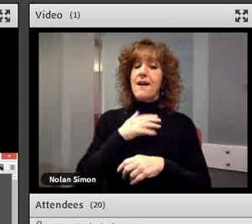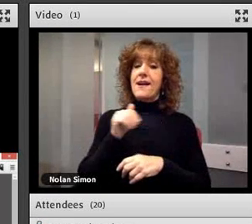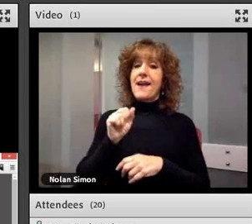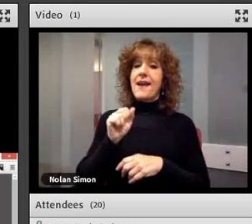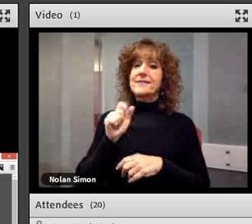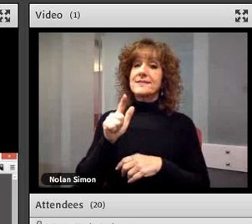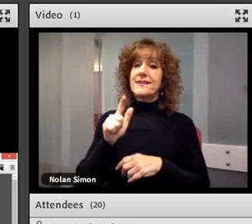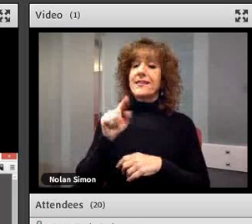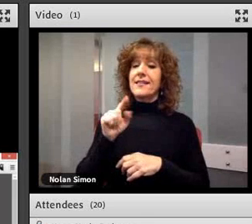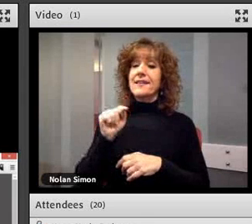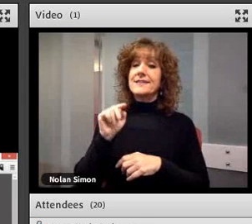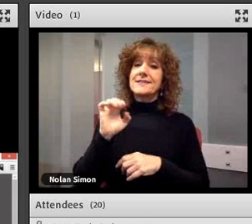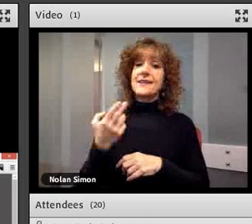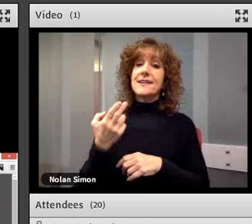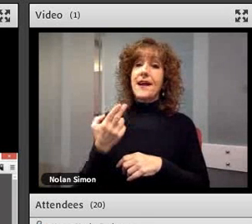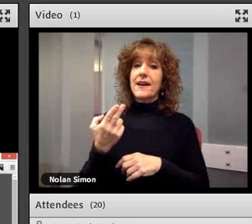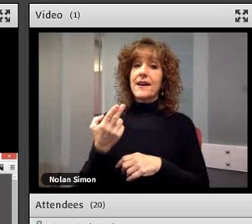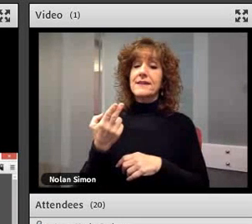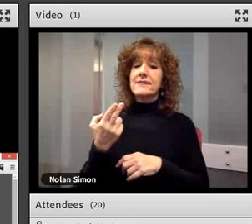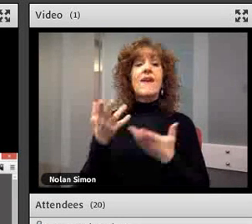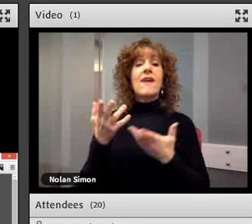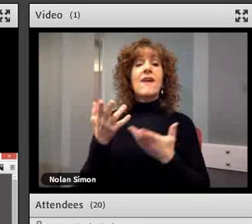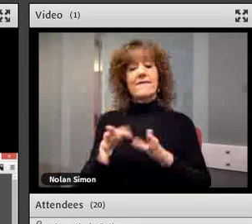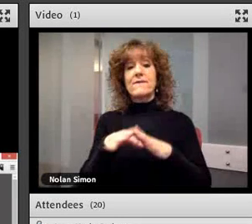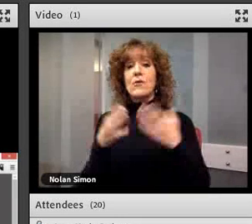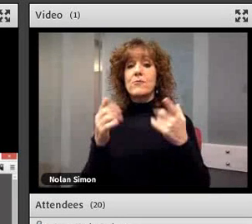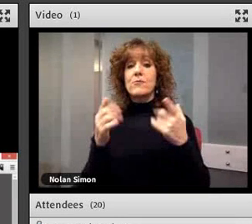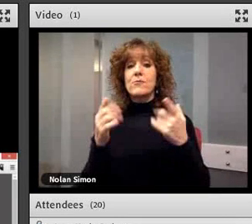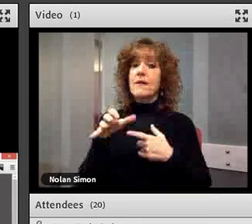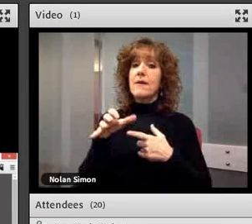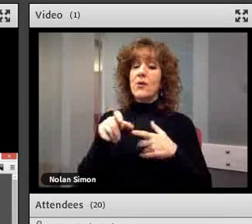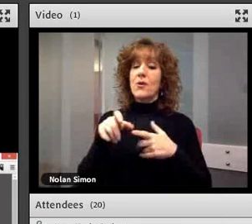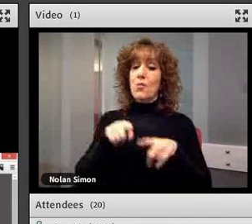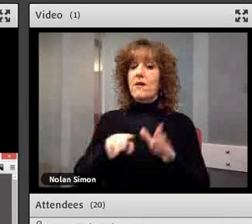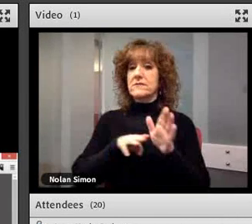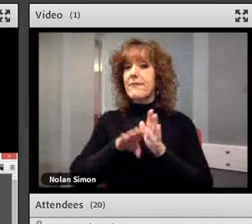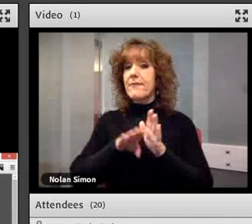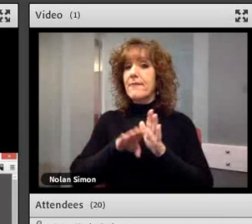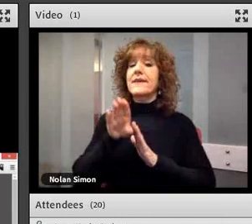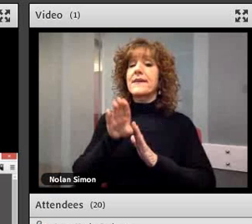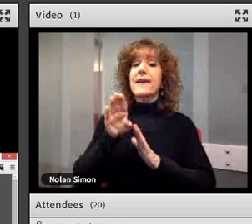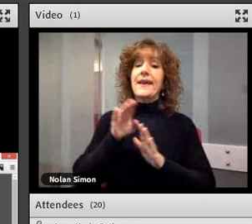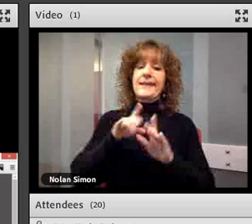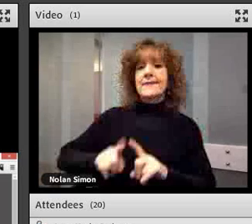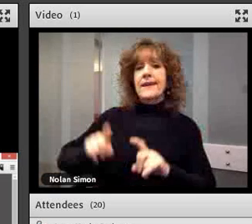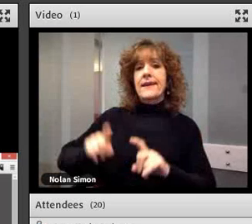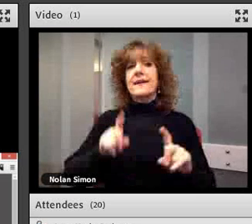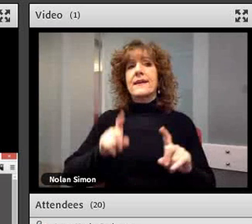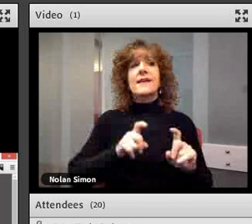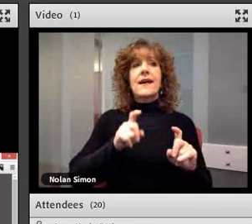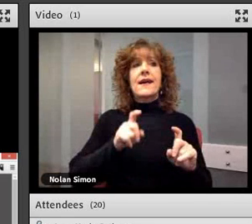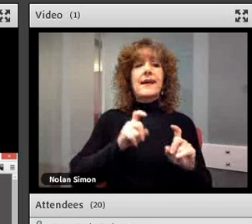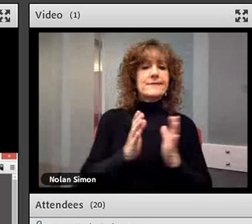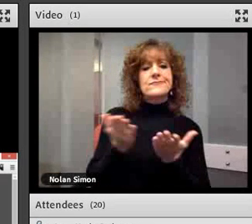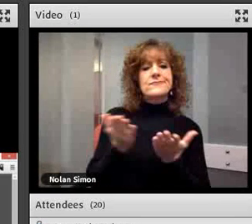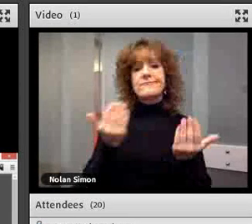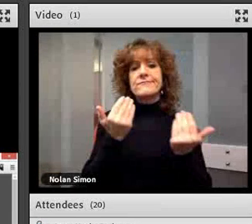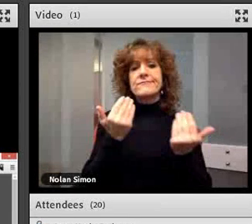to the public as we were building it, and did lots and lots of testing, asked for lots and lots of